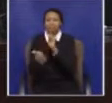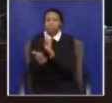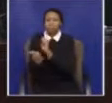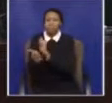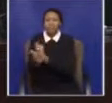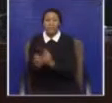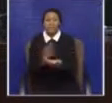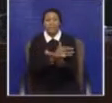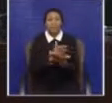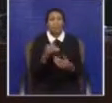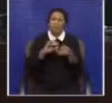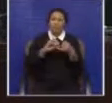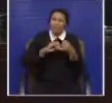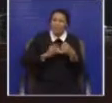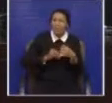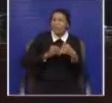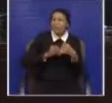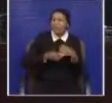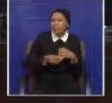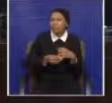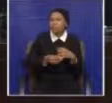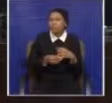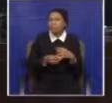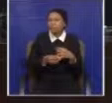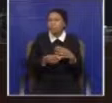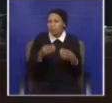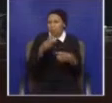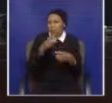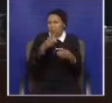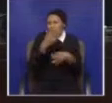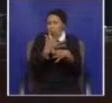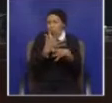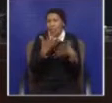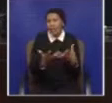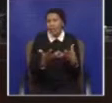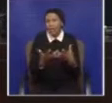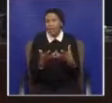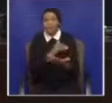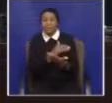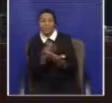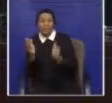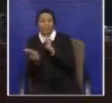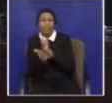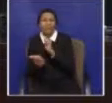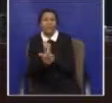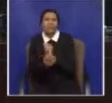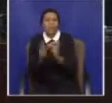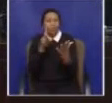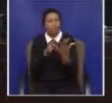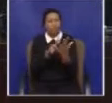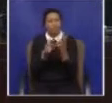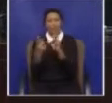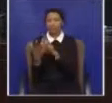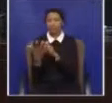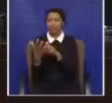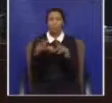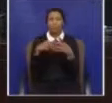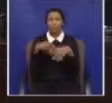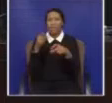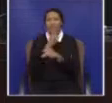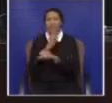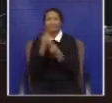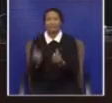to make a living and not adhering to the curfews, not having or using sanitizers, or not wearing masks. Many